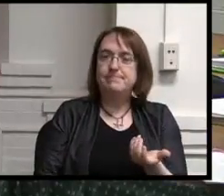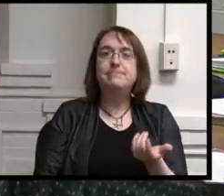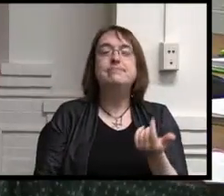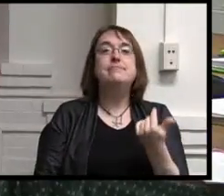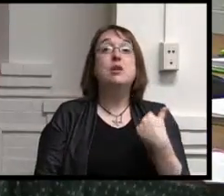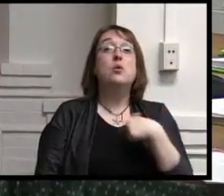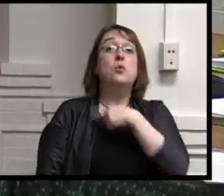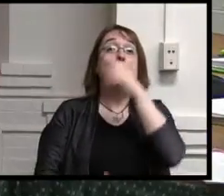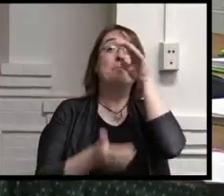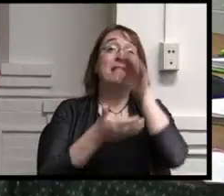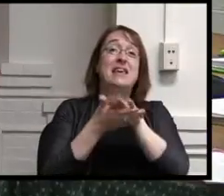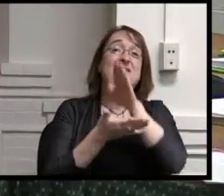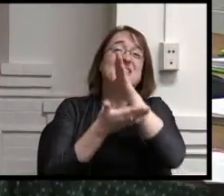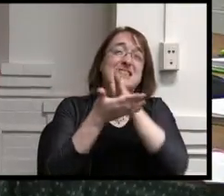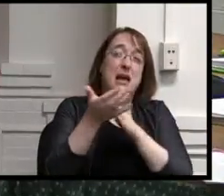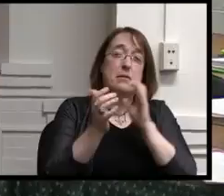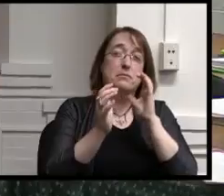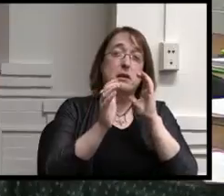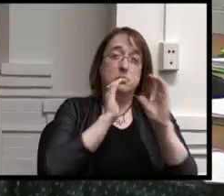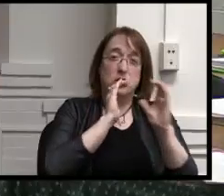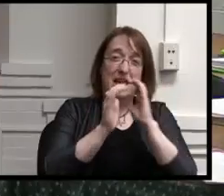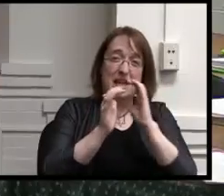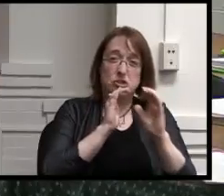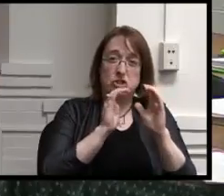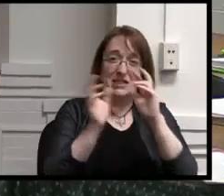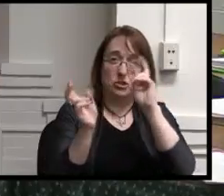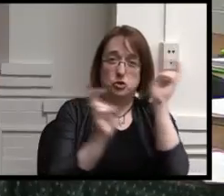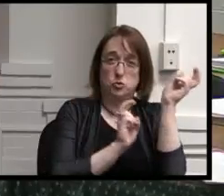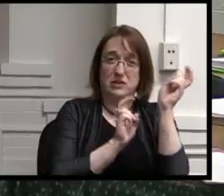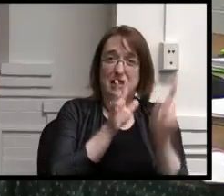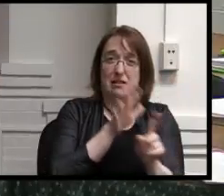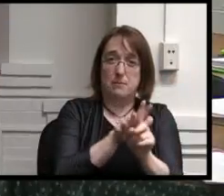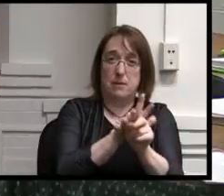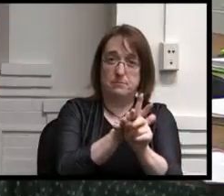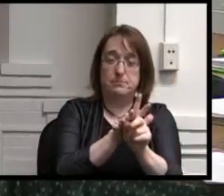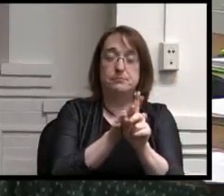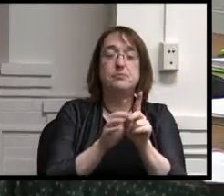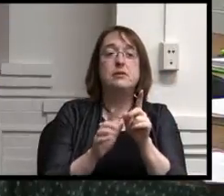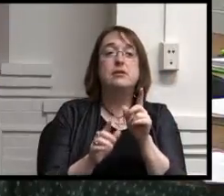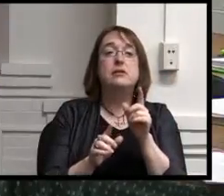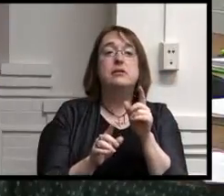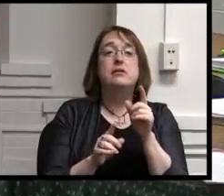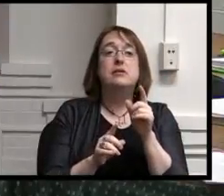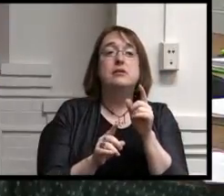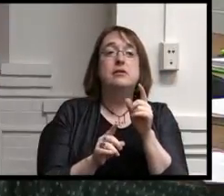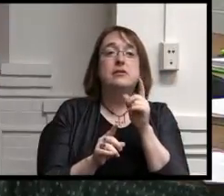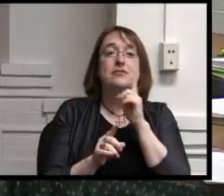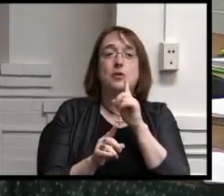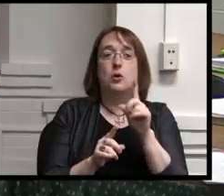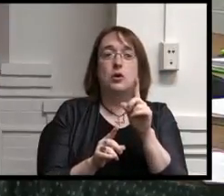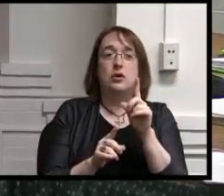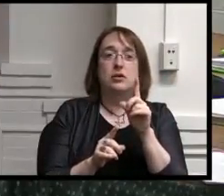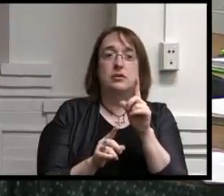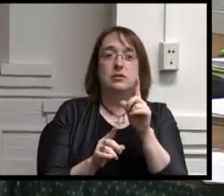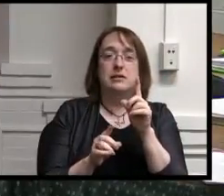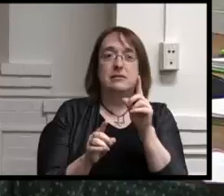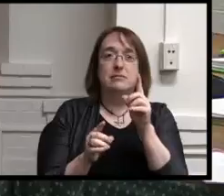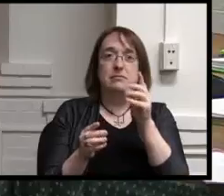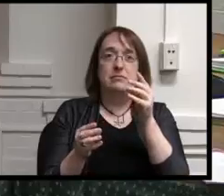that some of the communication issues that we suffer from when we do try to transmit